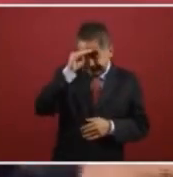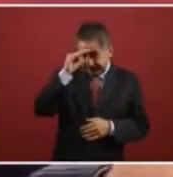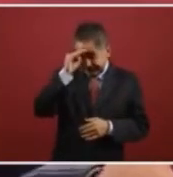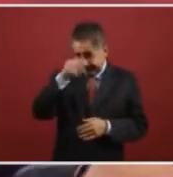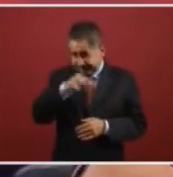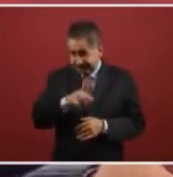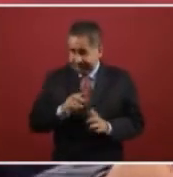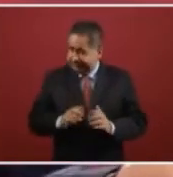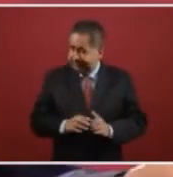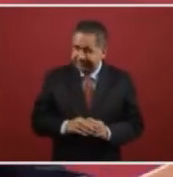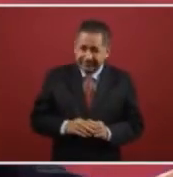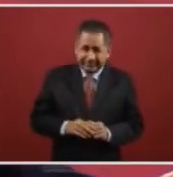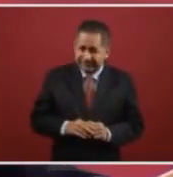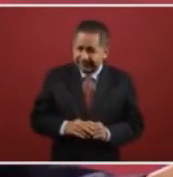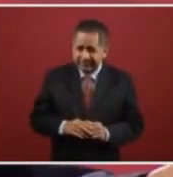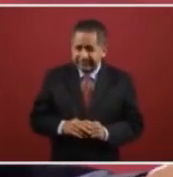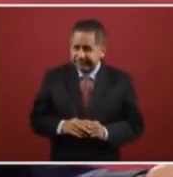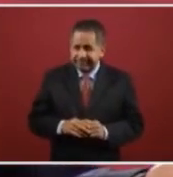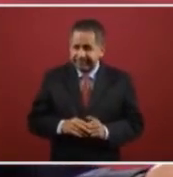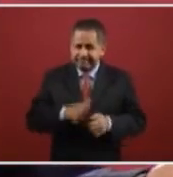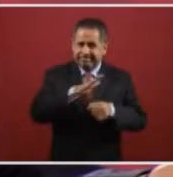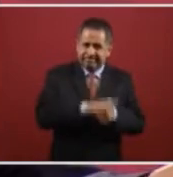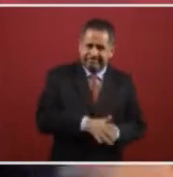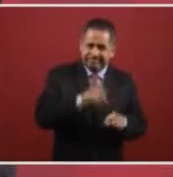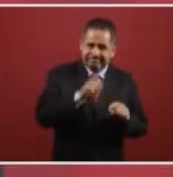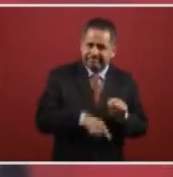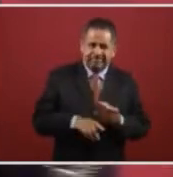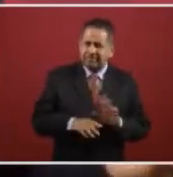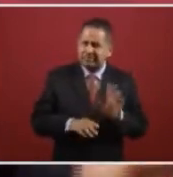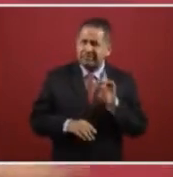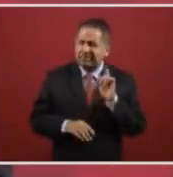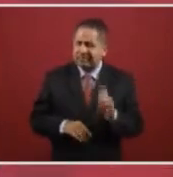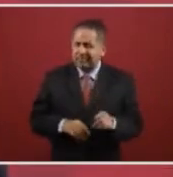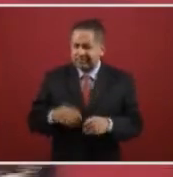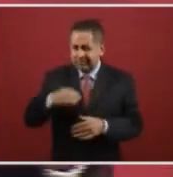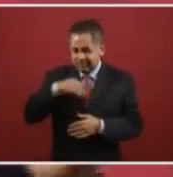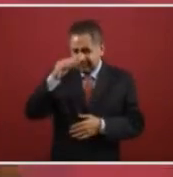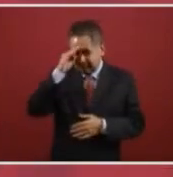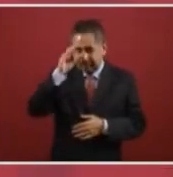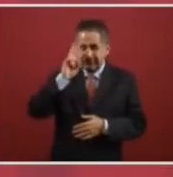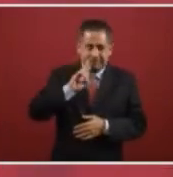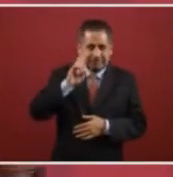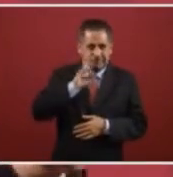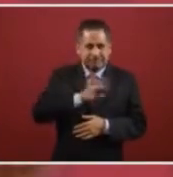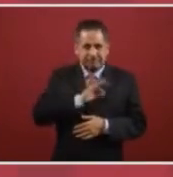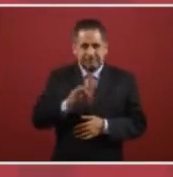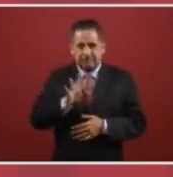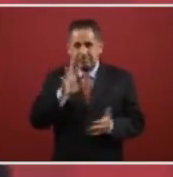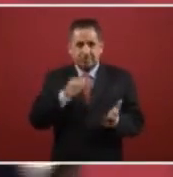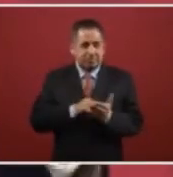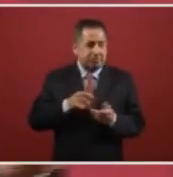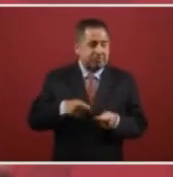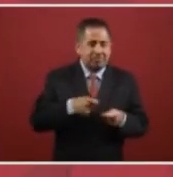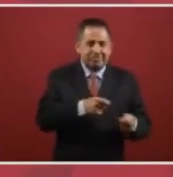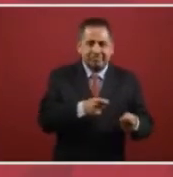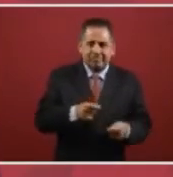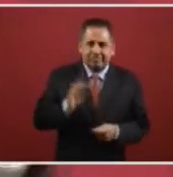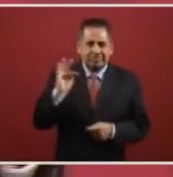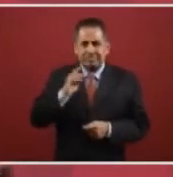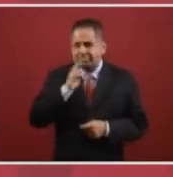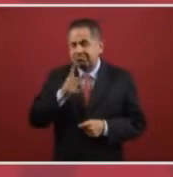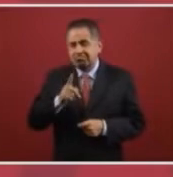even thinking about that. It's not a repression. We're thinking that